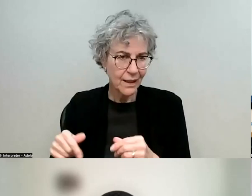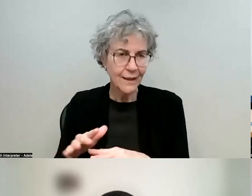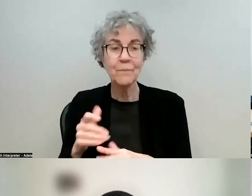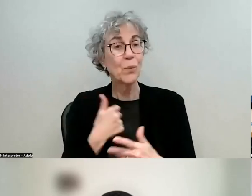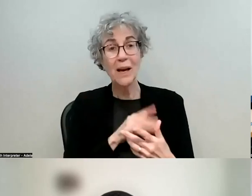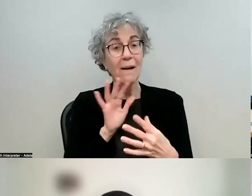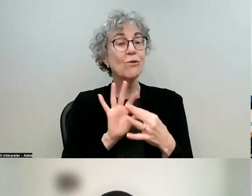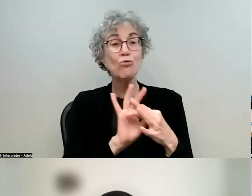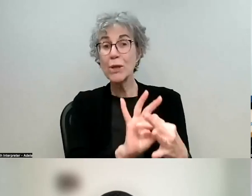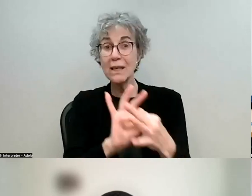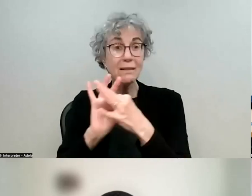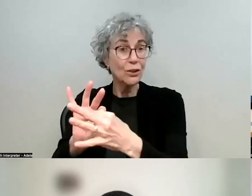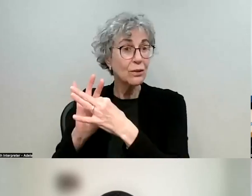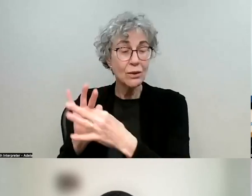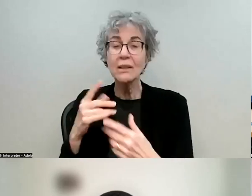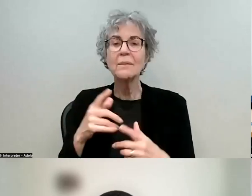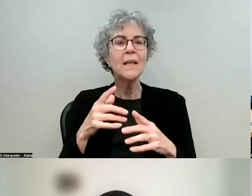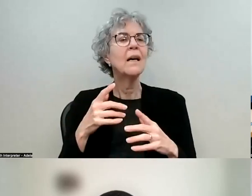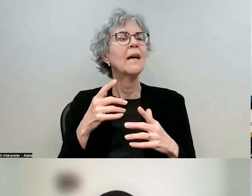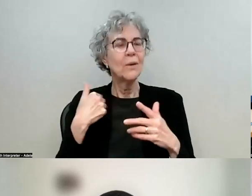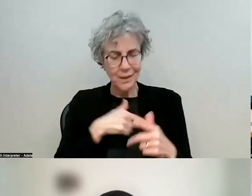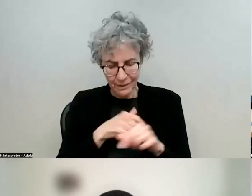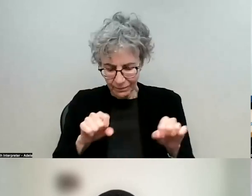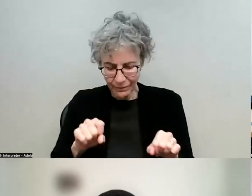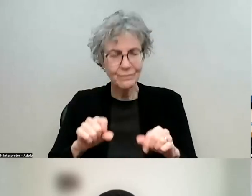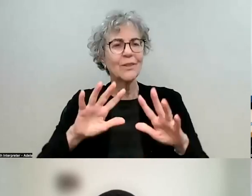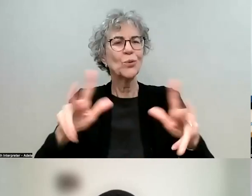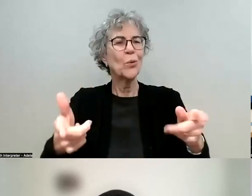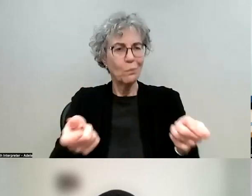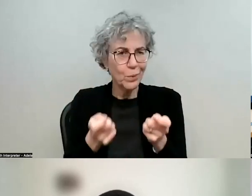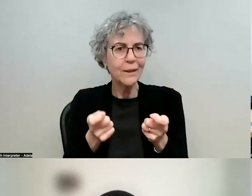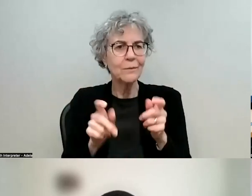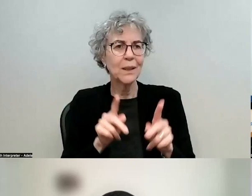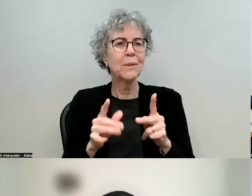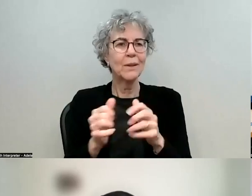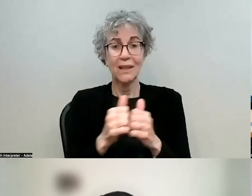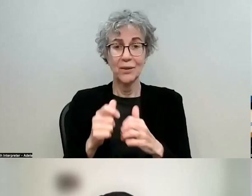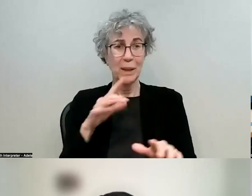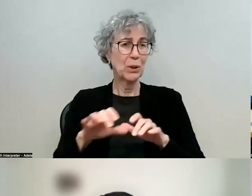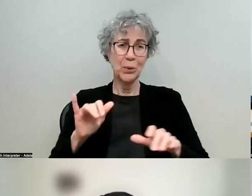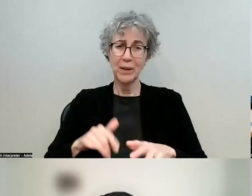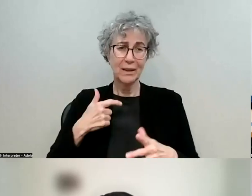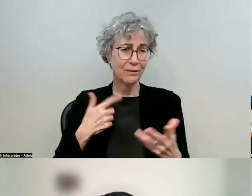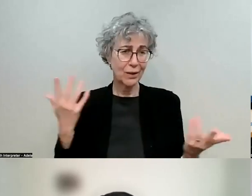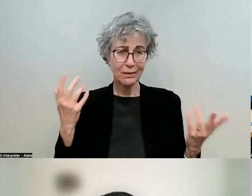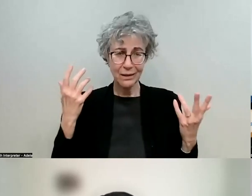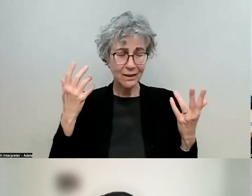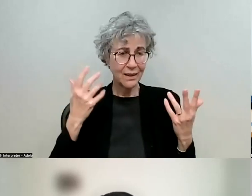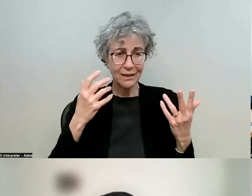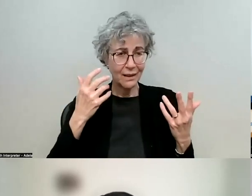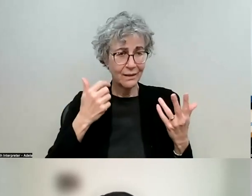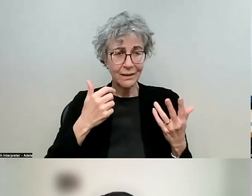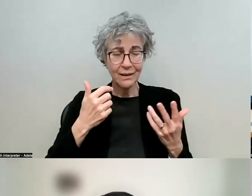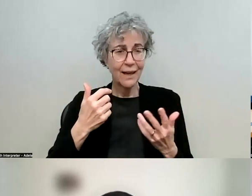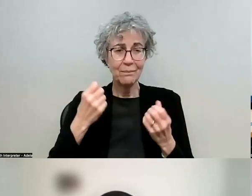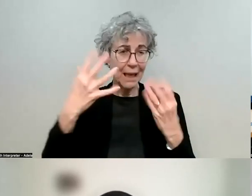relationships, we have ability to bring people together because we've been doing it for, you know, many, many decades. So if we can